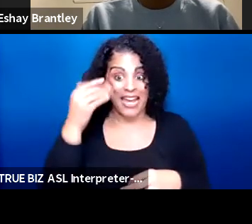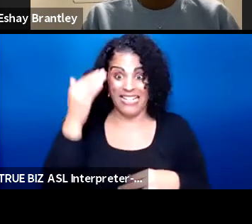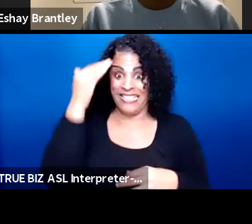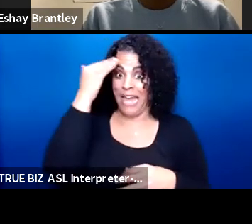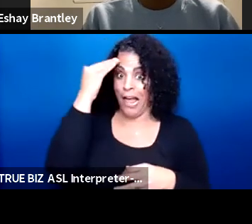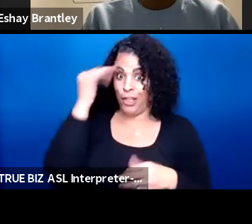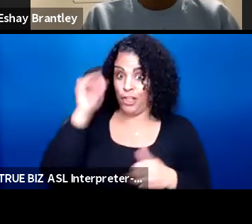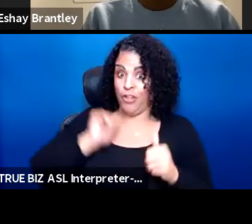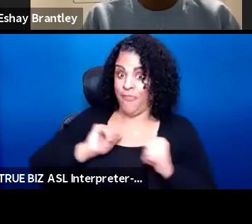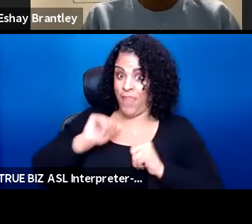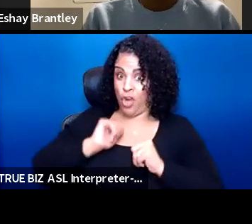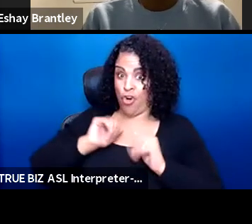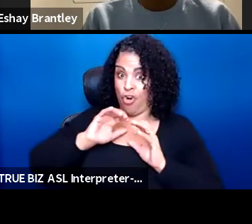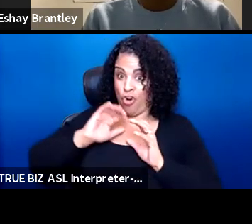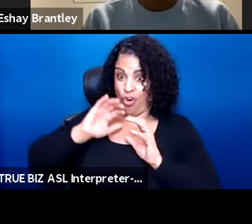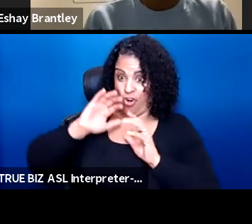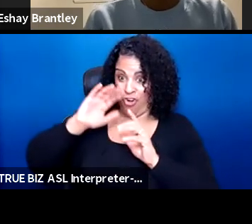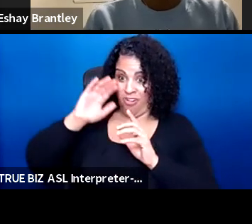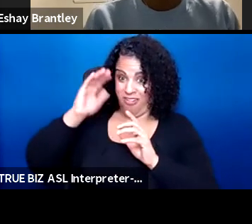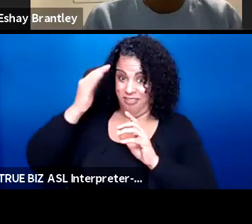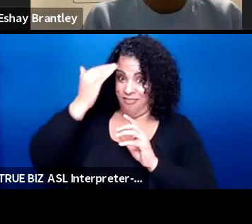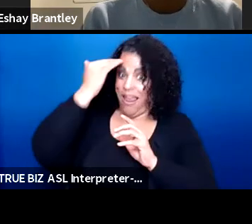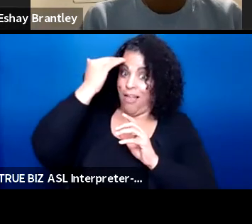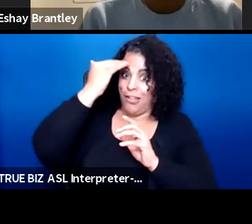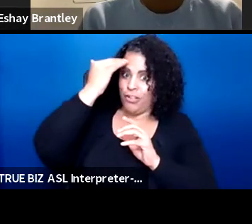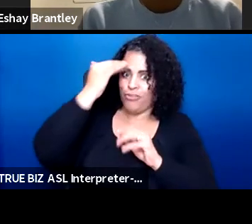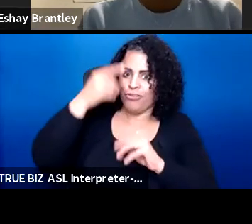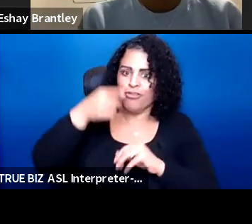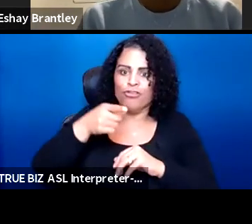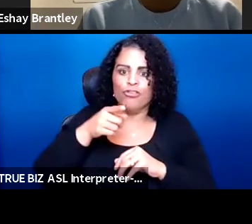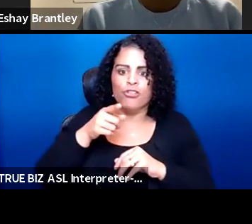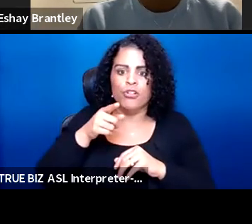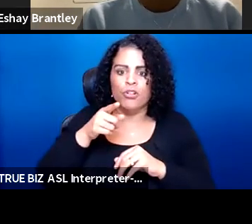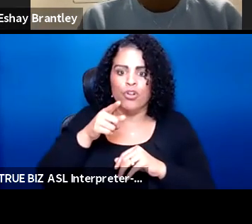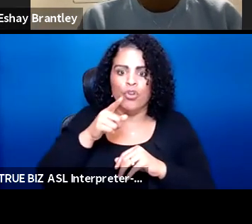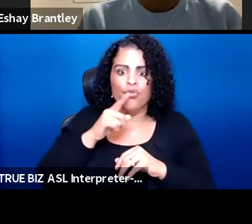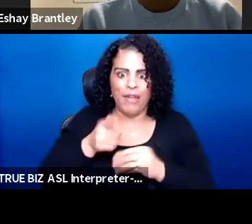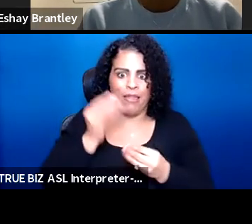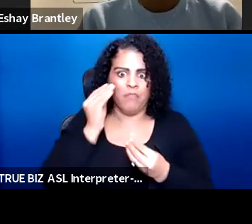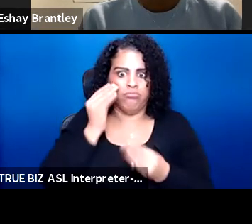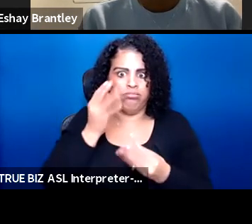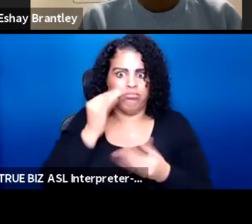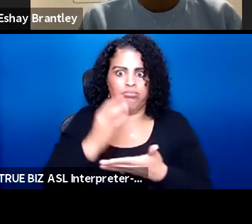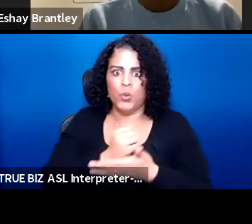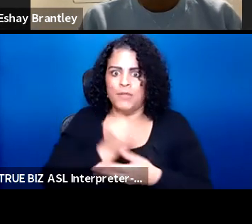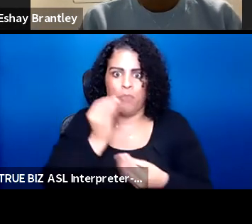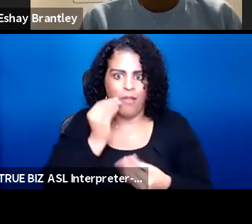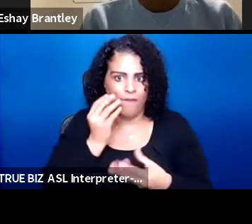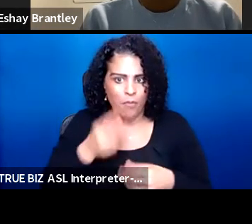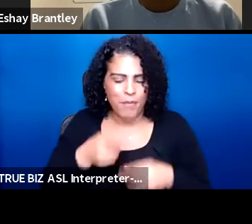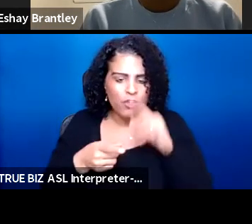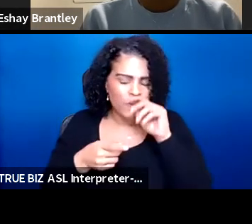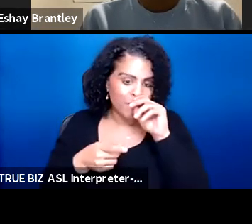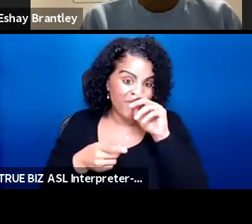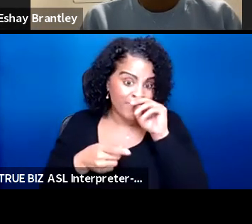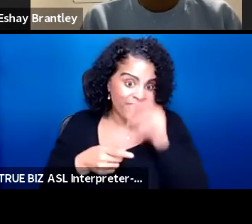theater is actually really resourceful, very useful, from the